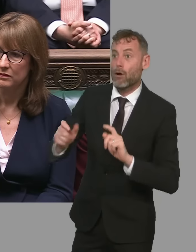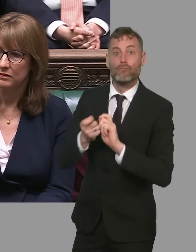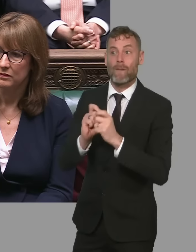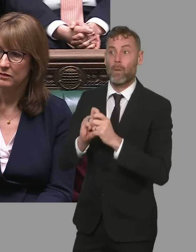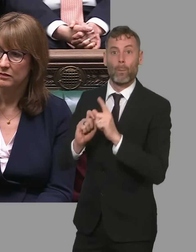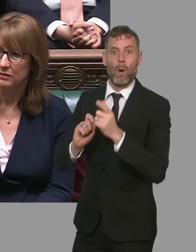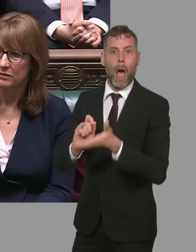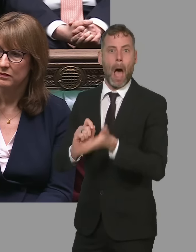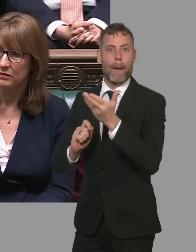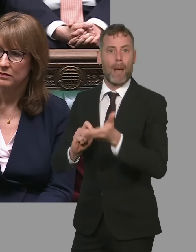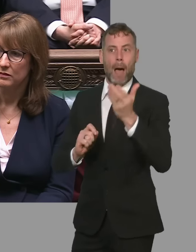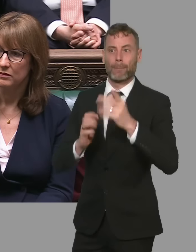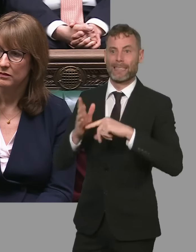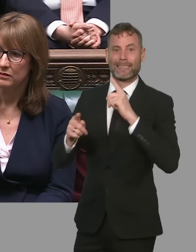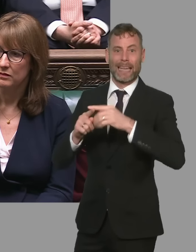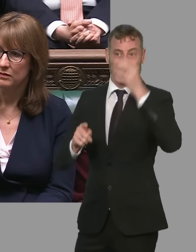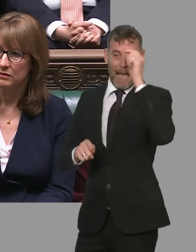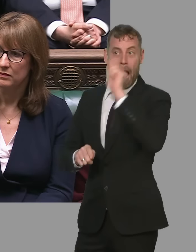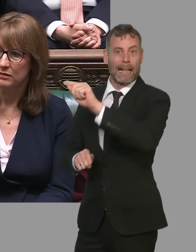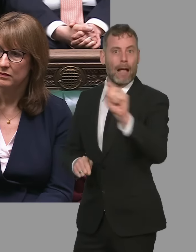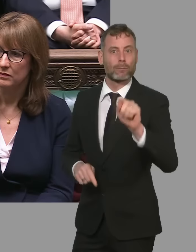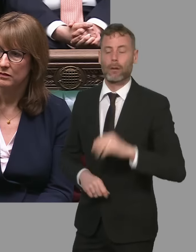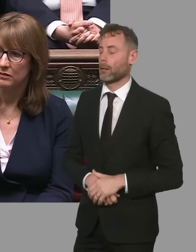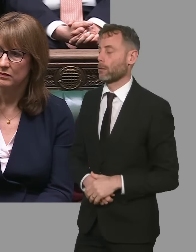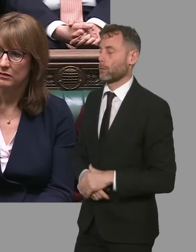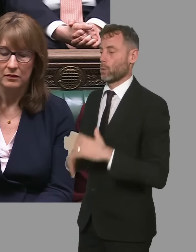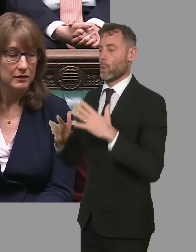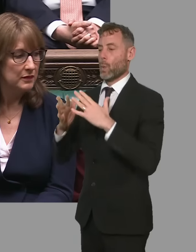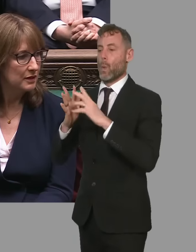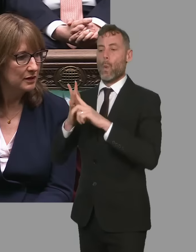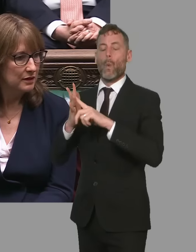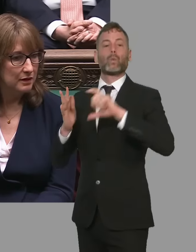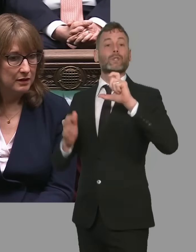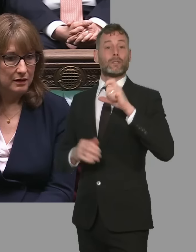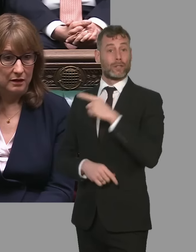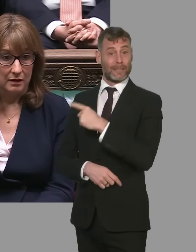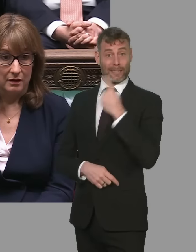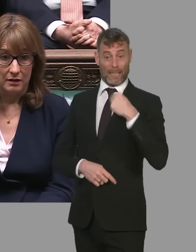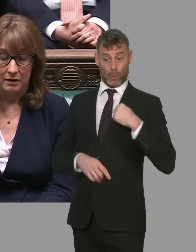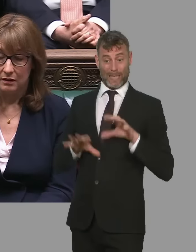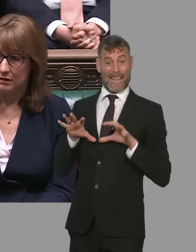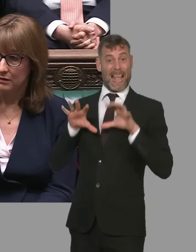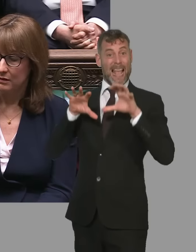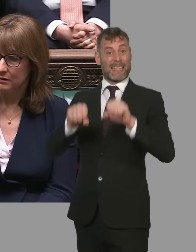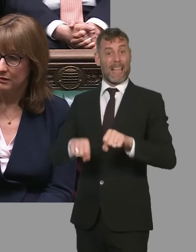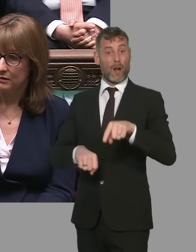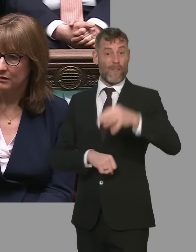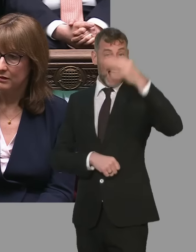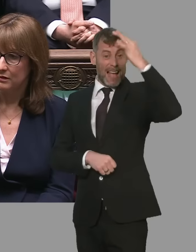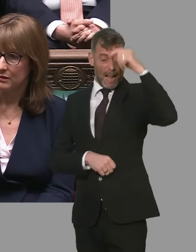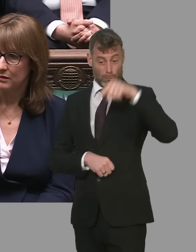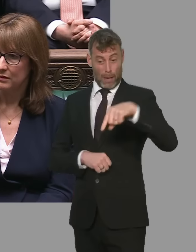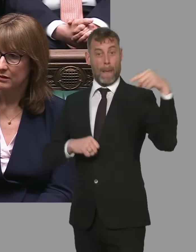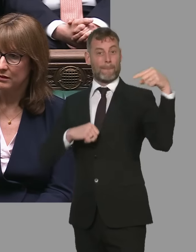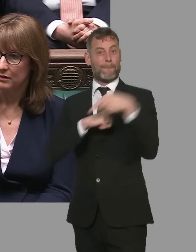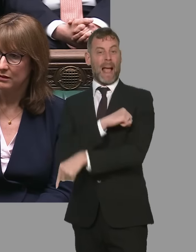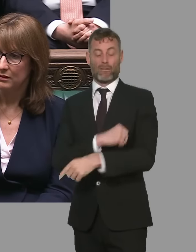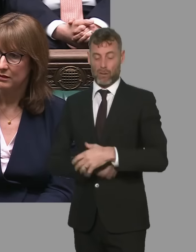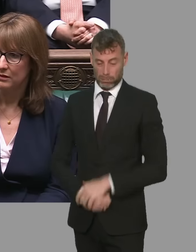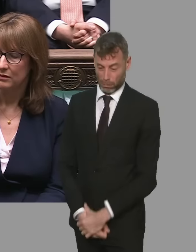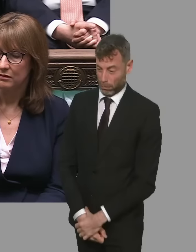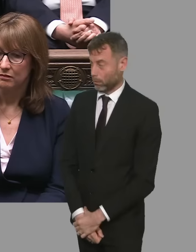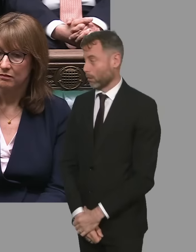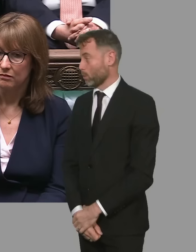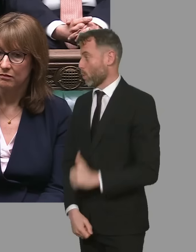a virtually bankrupt council. I wish we hadn't bothered. He asked for people's votes, and then he